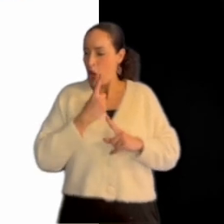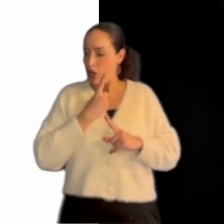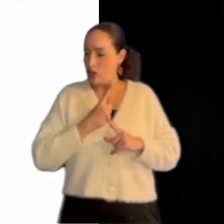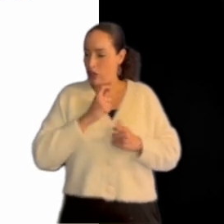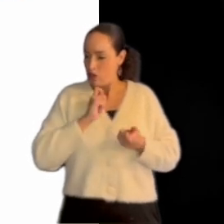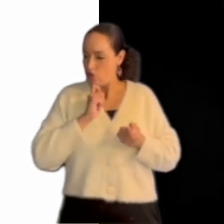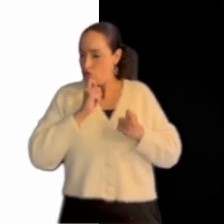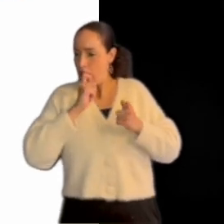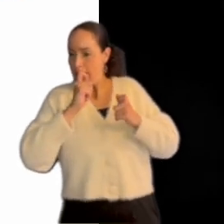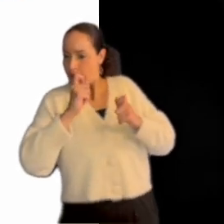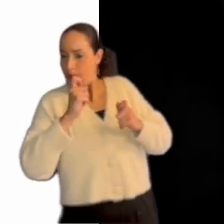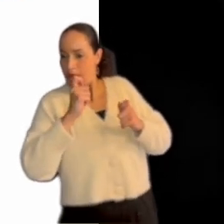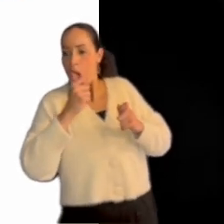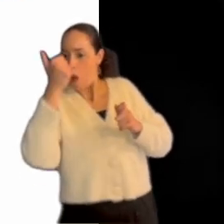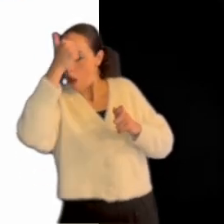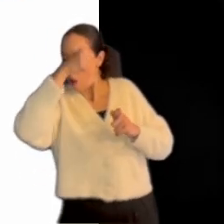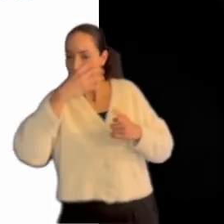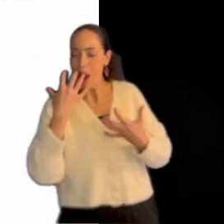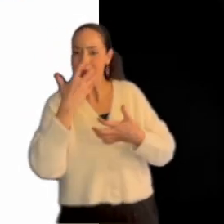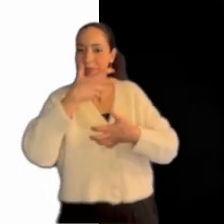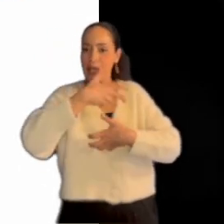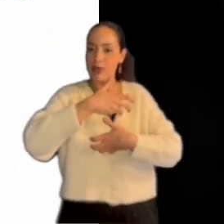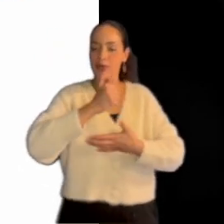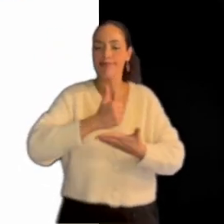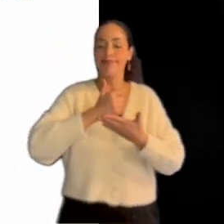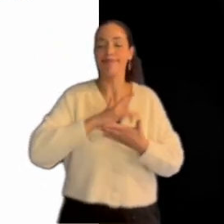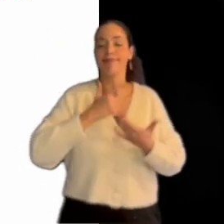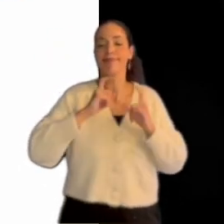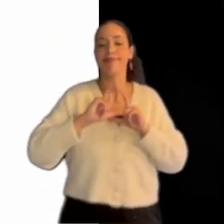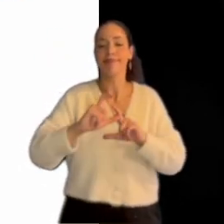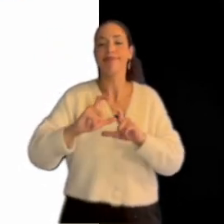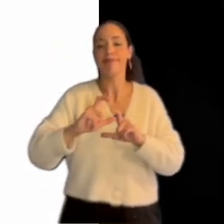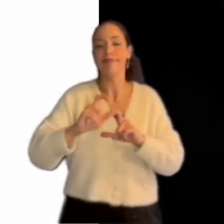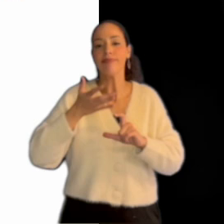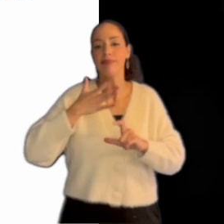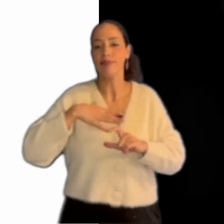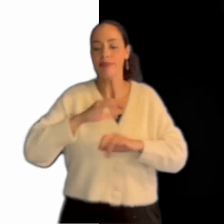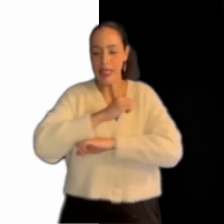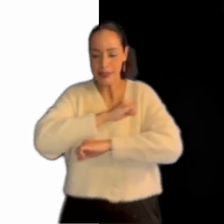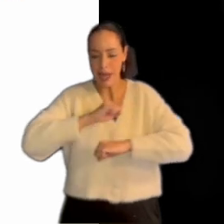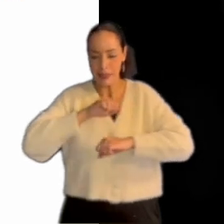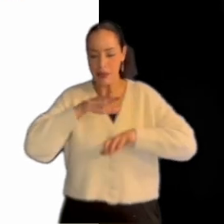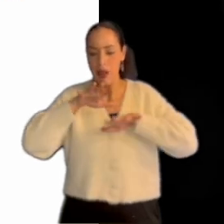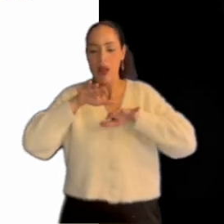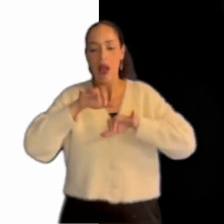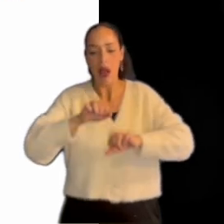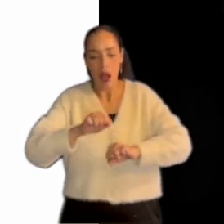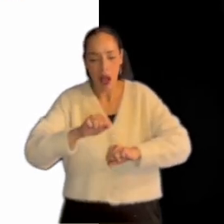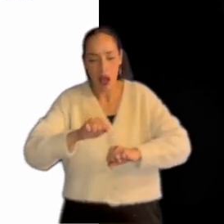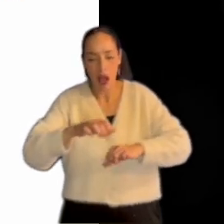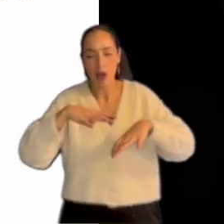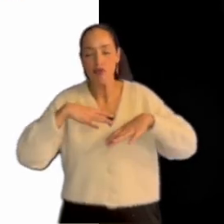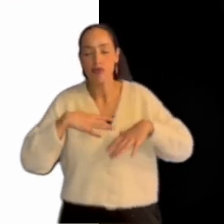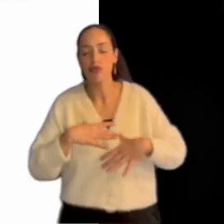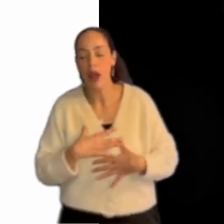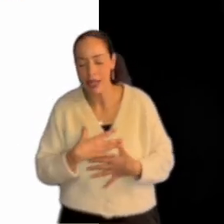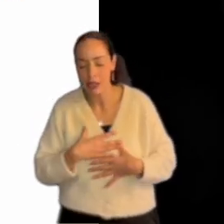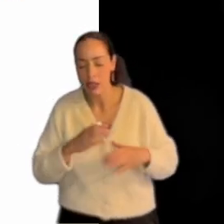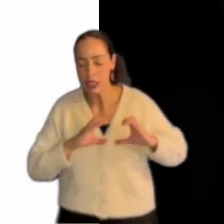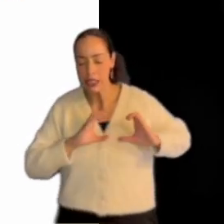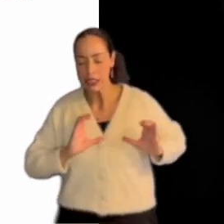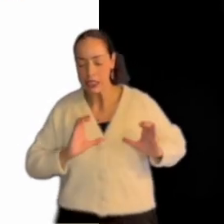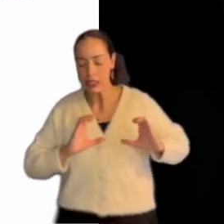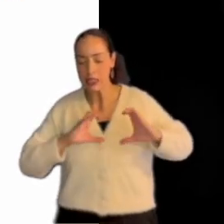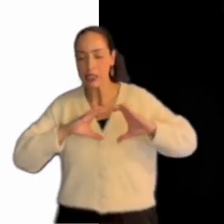to rest, replenish and repair our broken hearts. In doing so, we open ourselves to new ways of seeing and being in the world, to a view